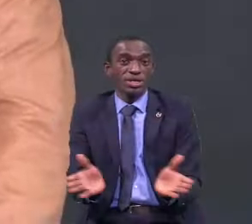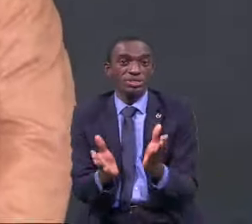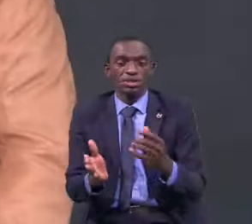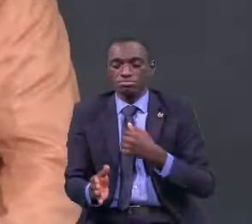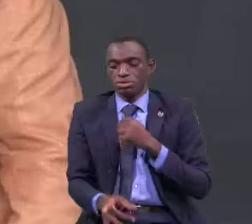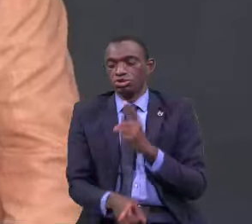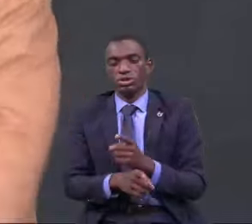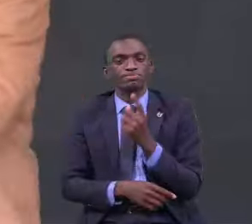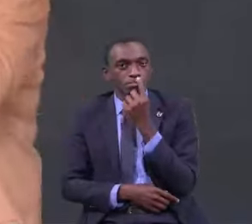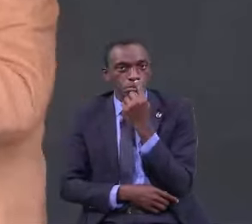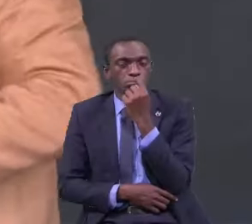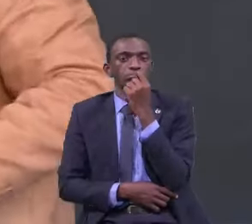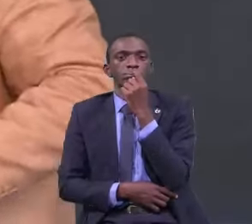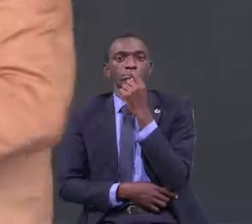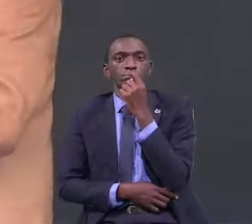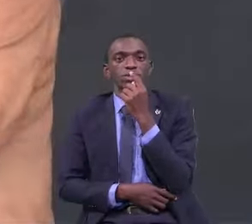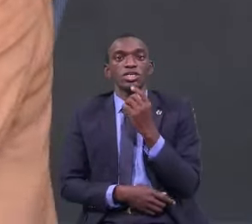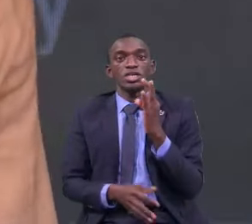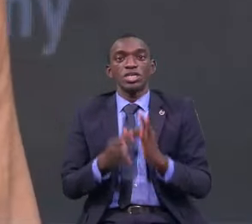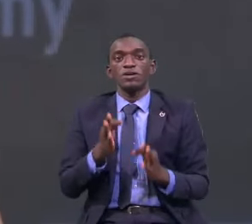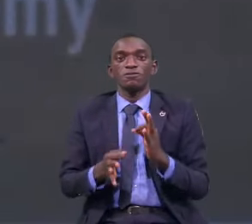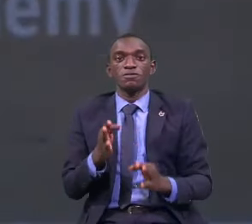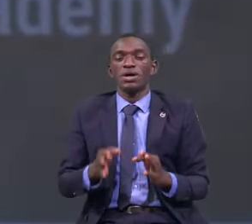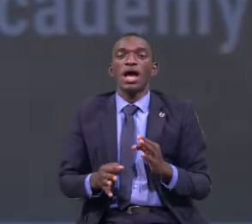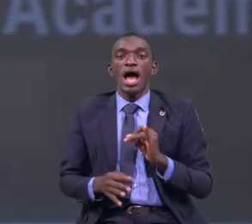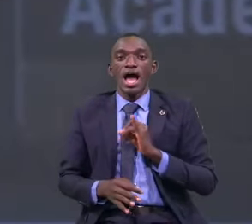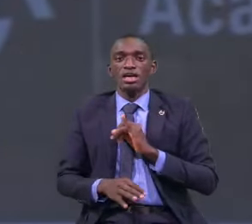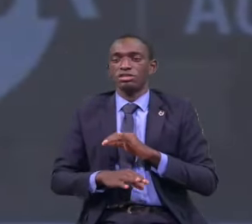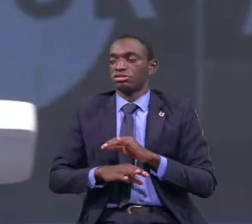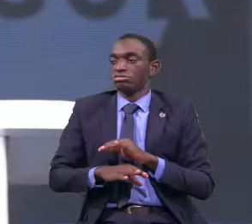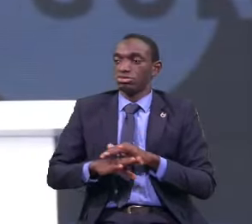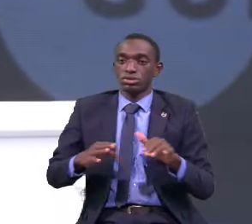out a good word that will encourage him.